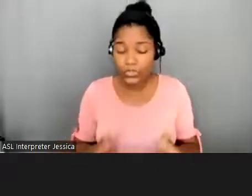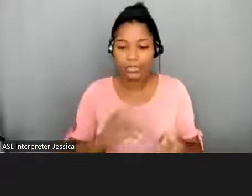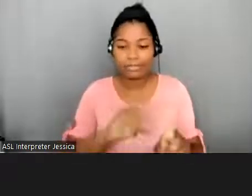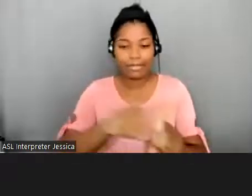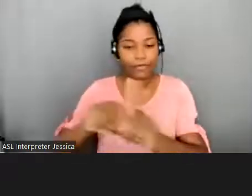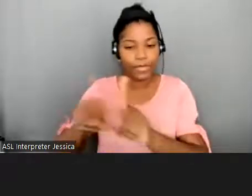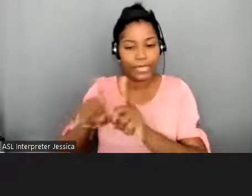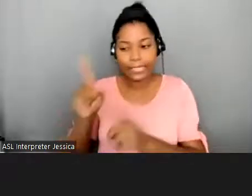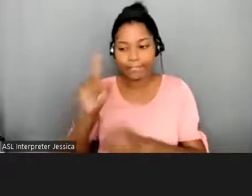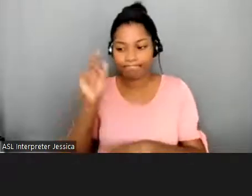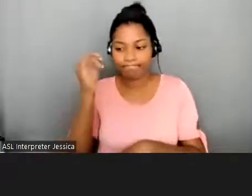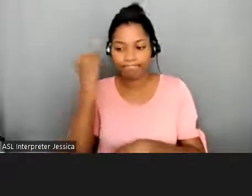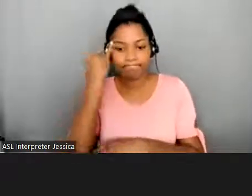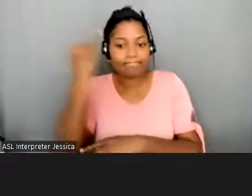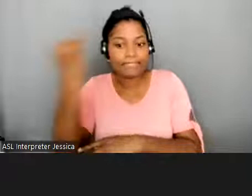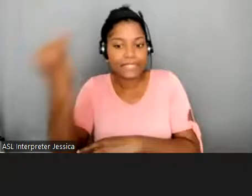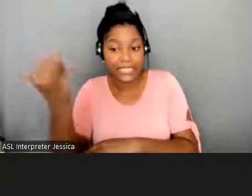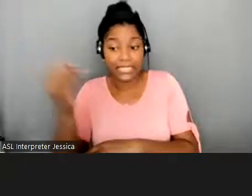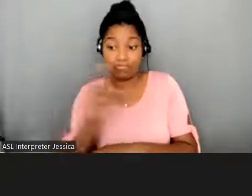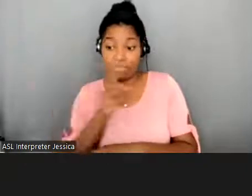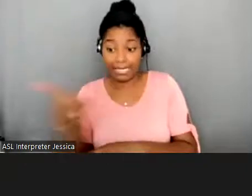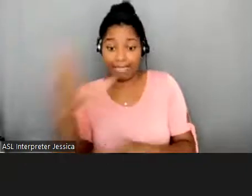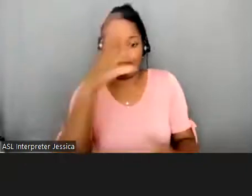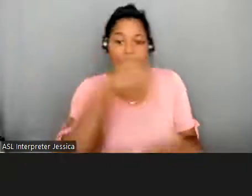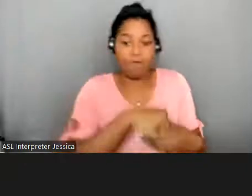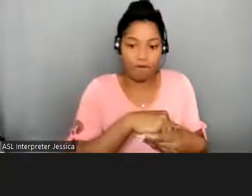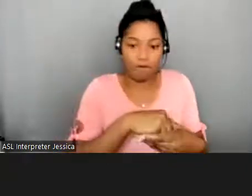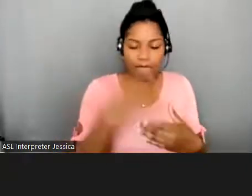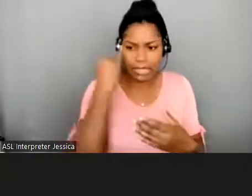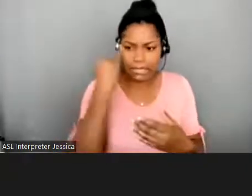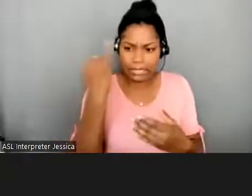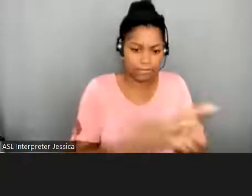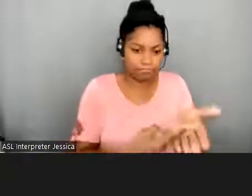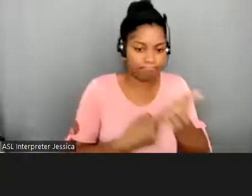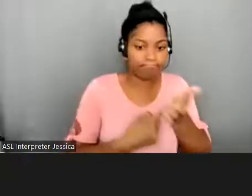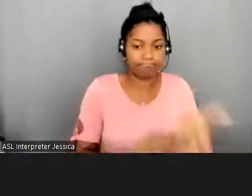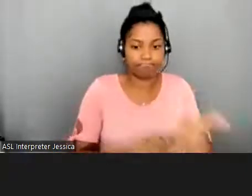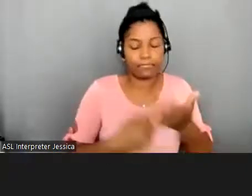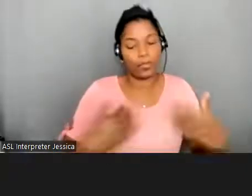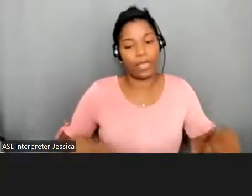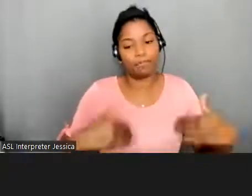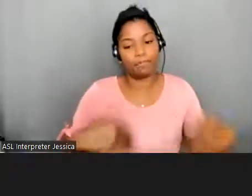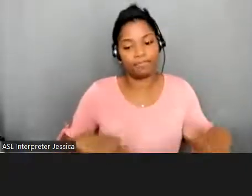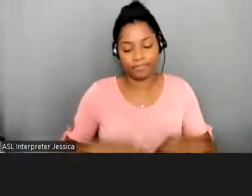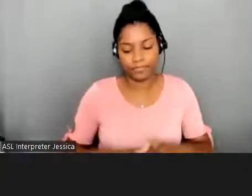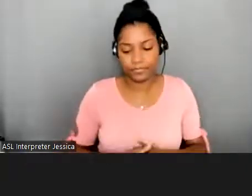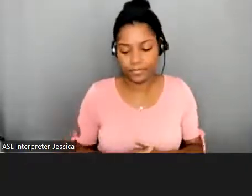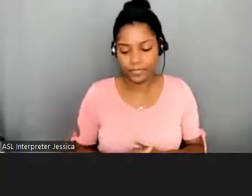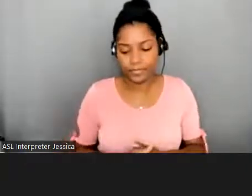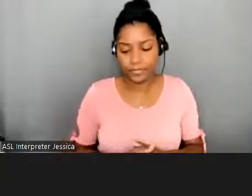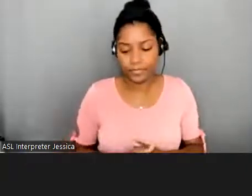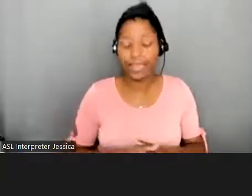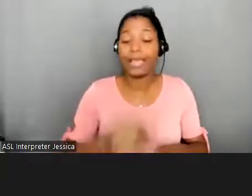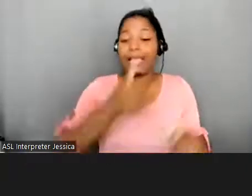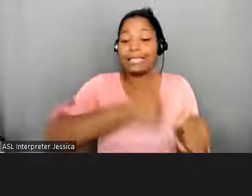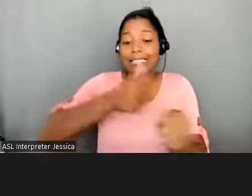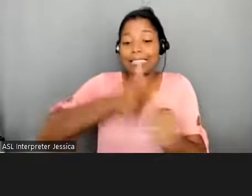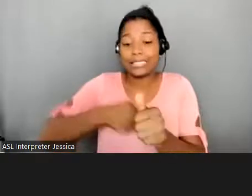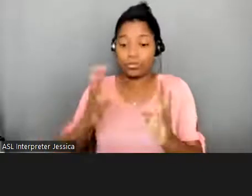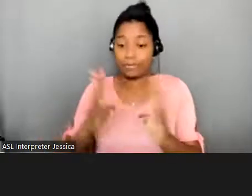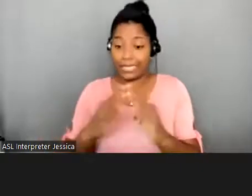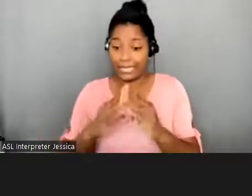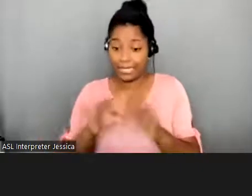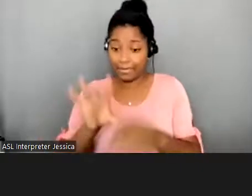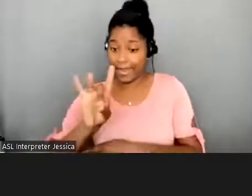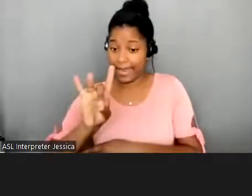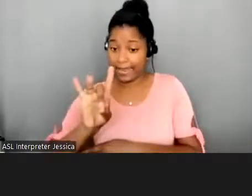and individuals committed to a more meaningful, connected society. Each of the 8 virtual gatherings provided a window into